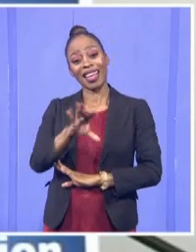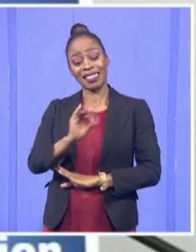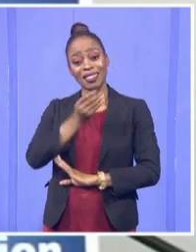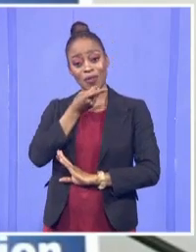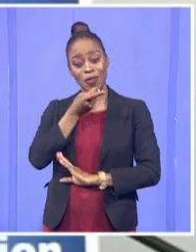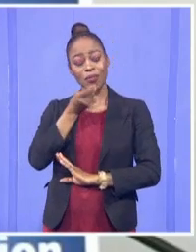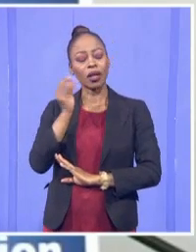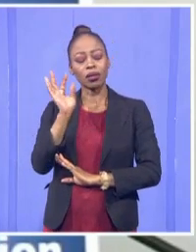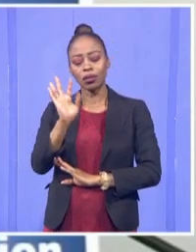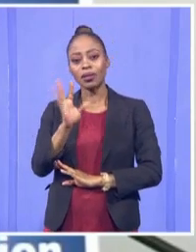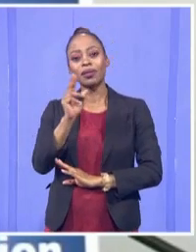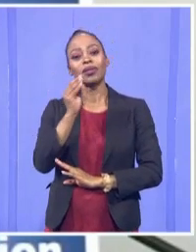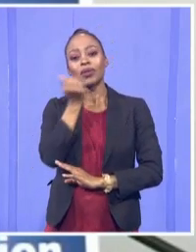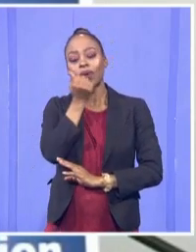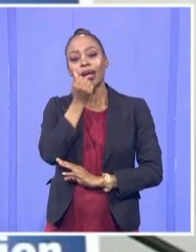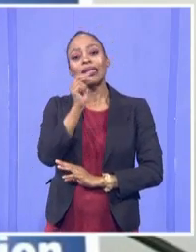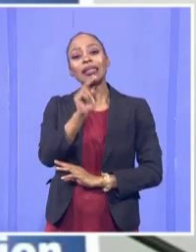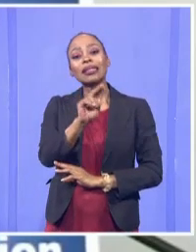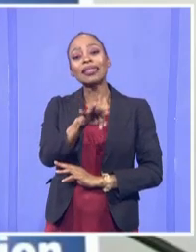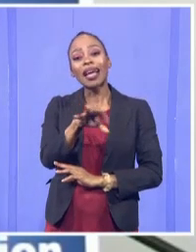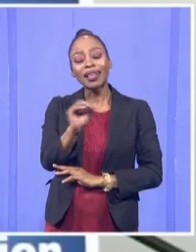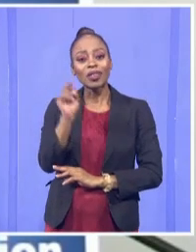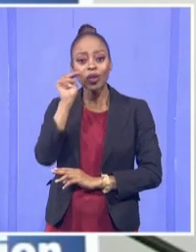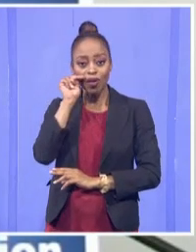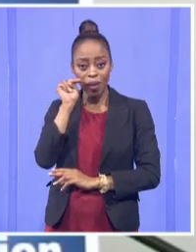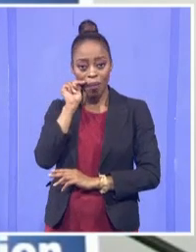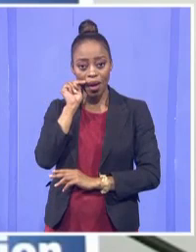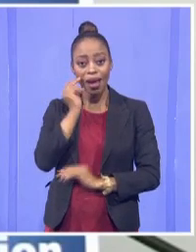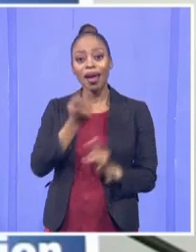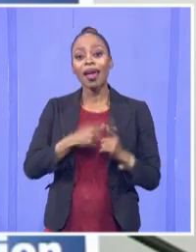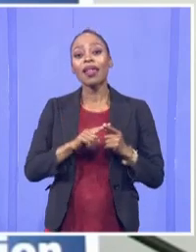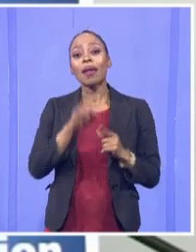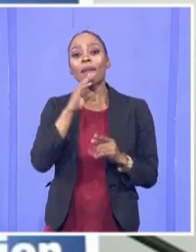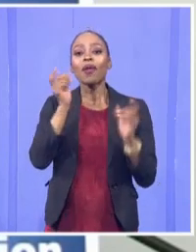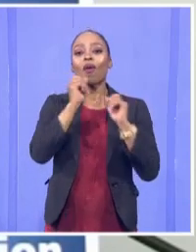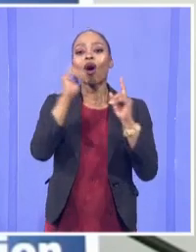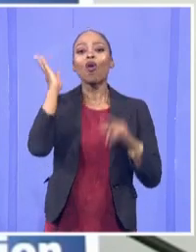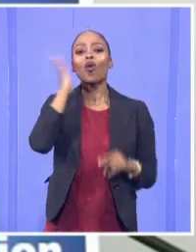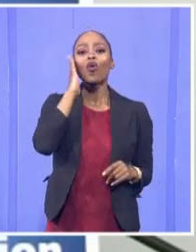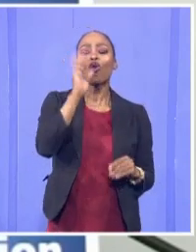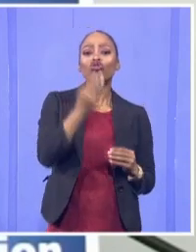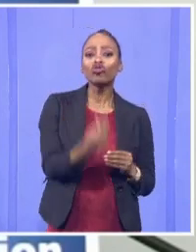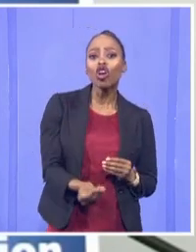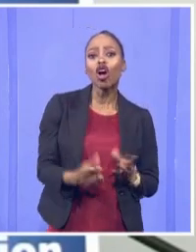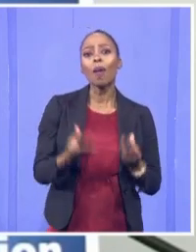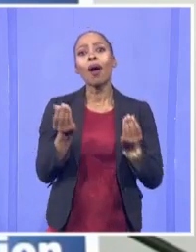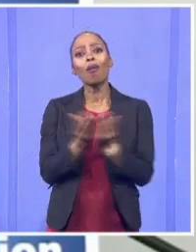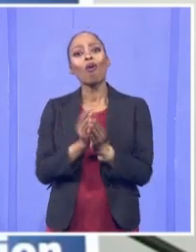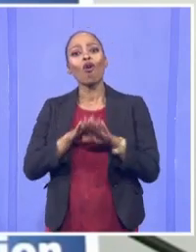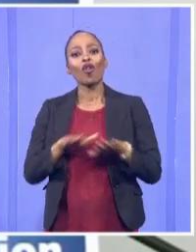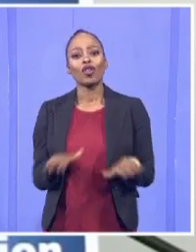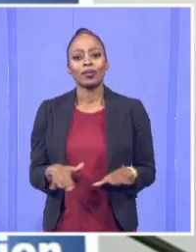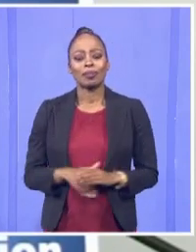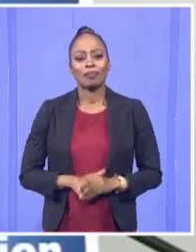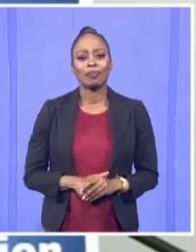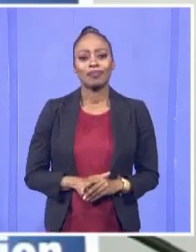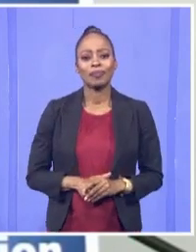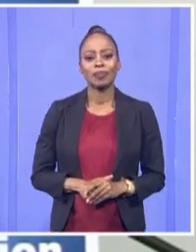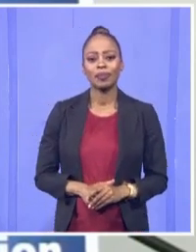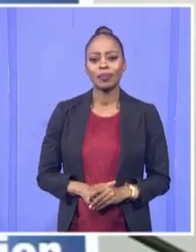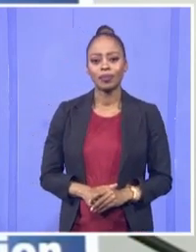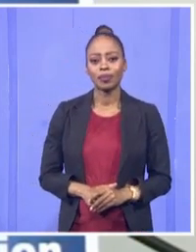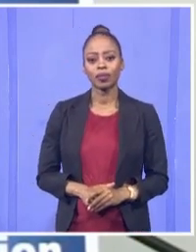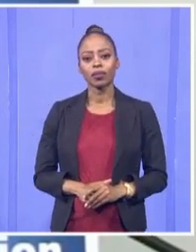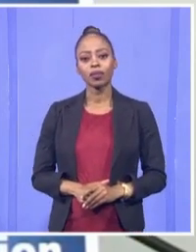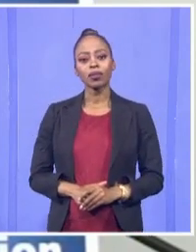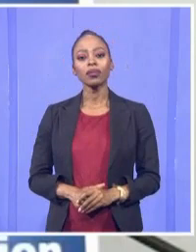November, and on the basis of that, you will know whether your child has been placed or not.